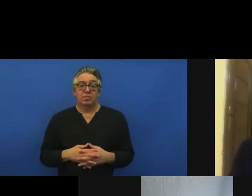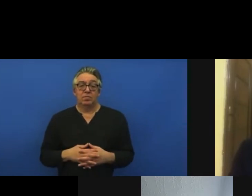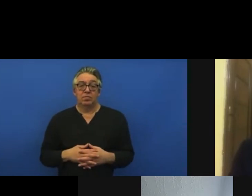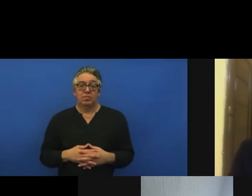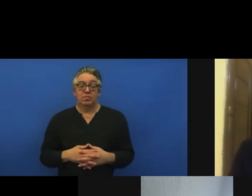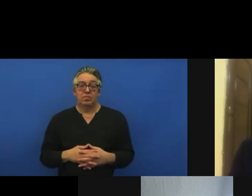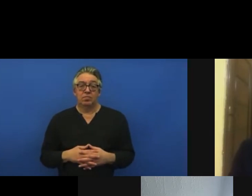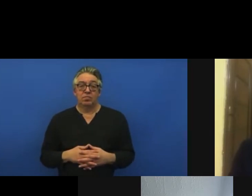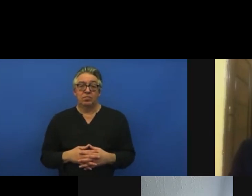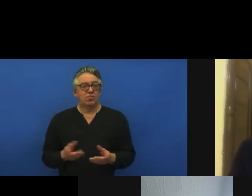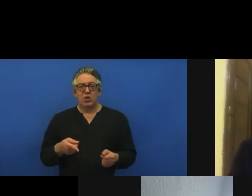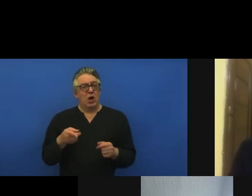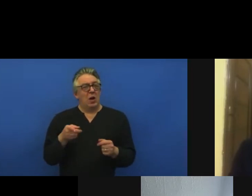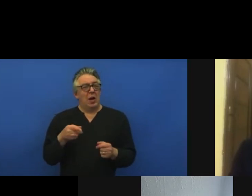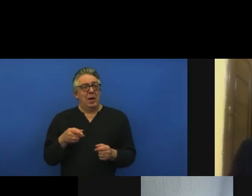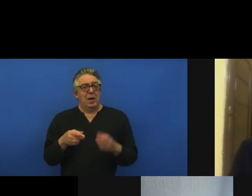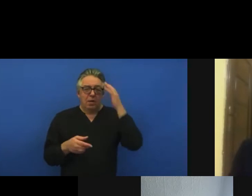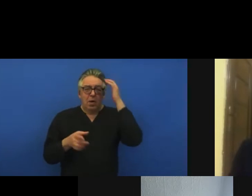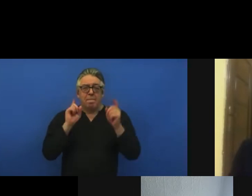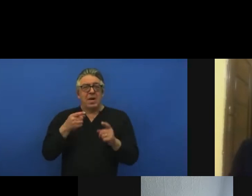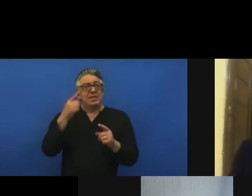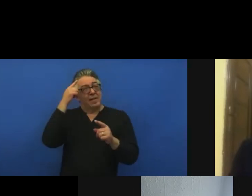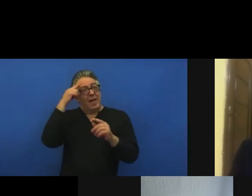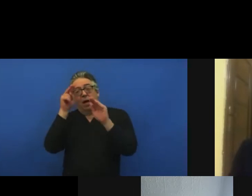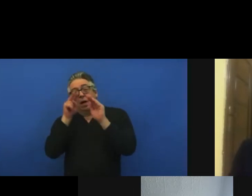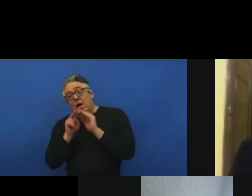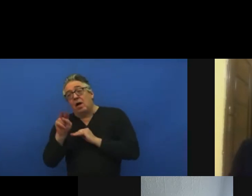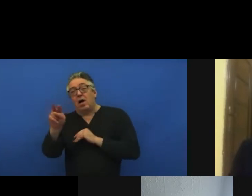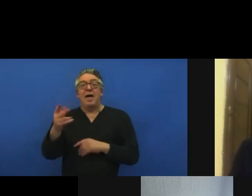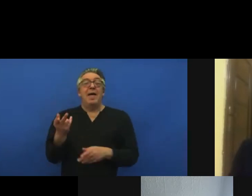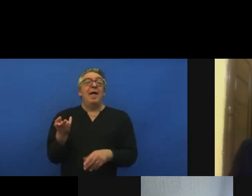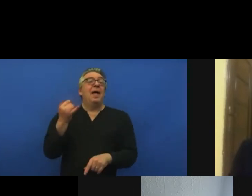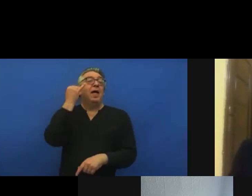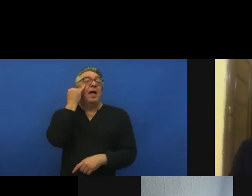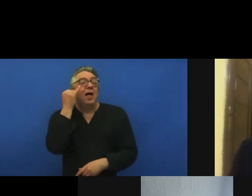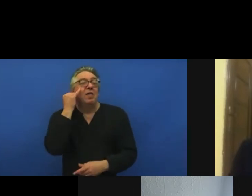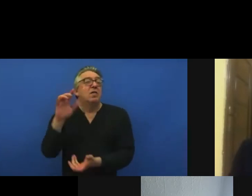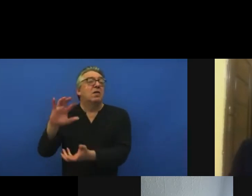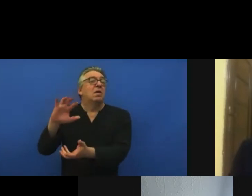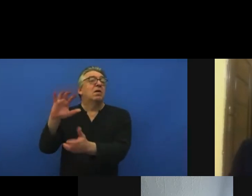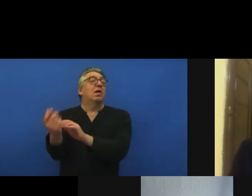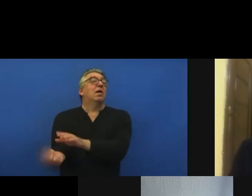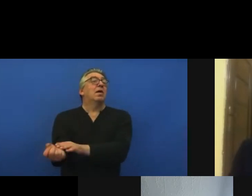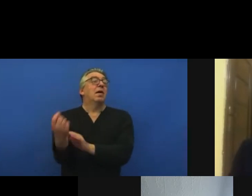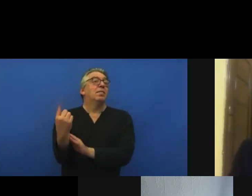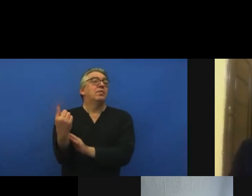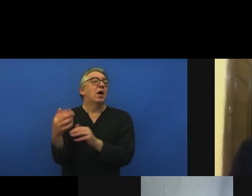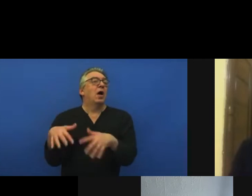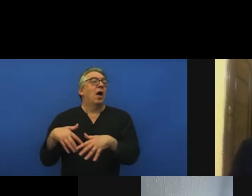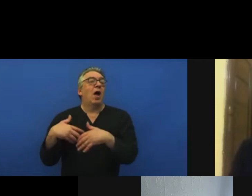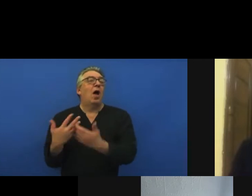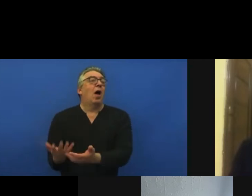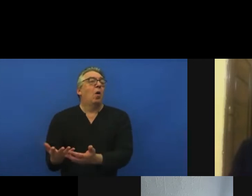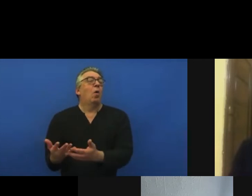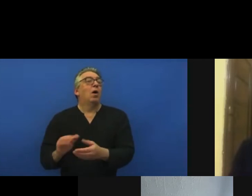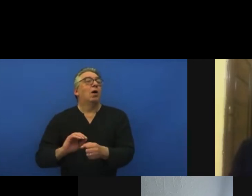anticipate the needs of people with disability in cases of emergency. I really remember how difficult it was for me even to get tested and to